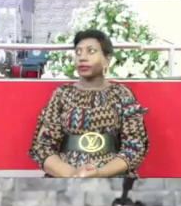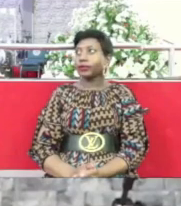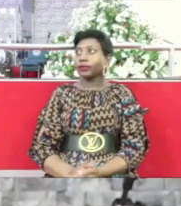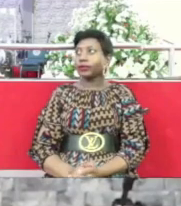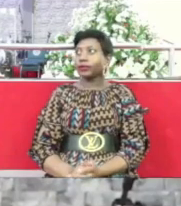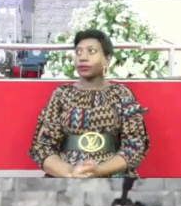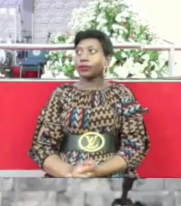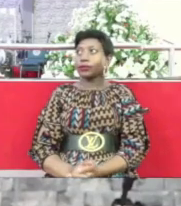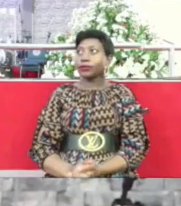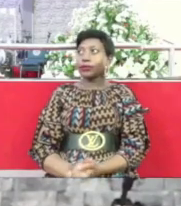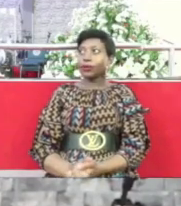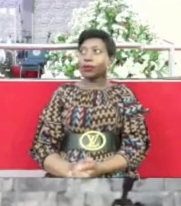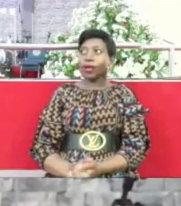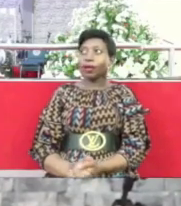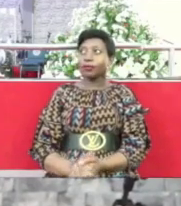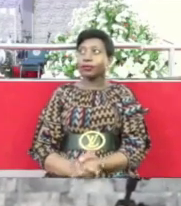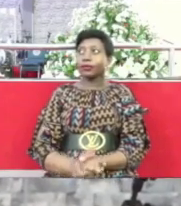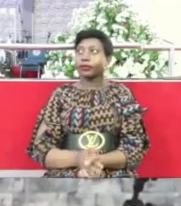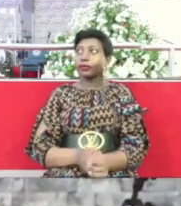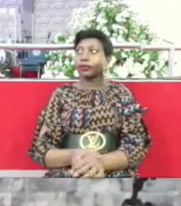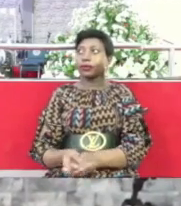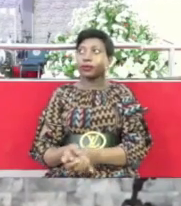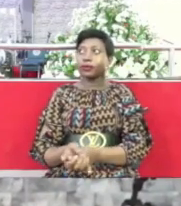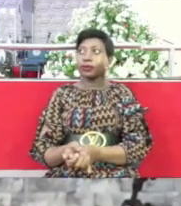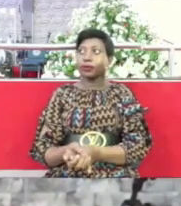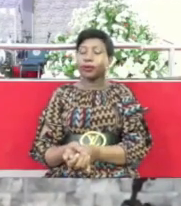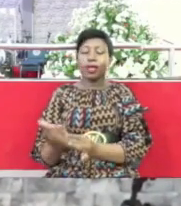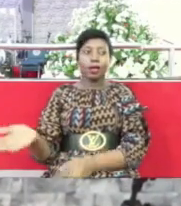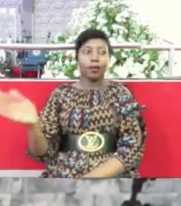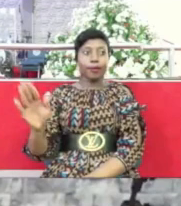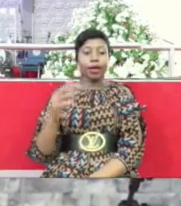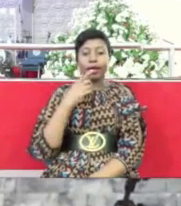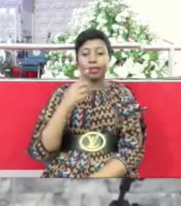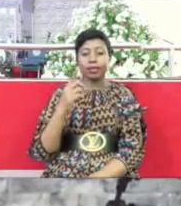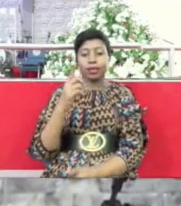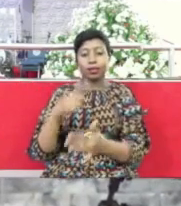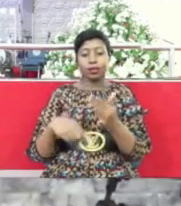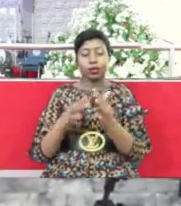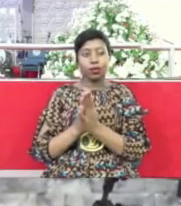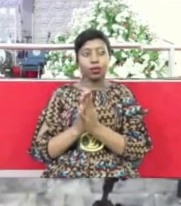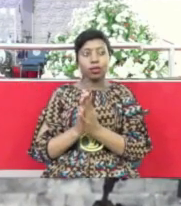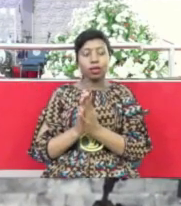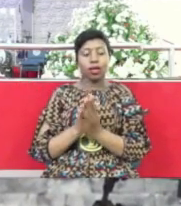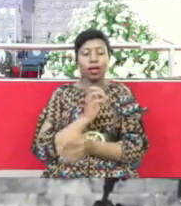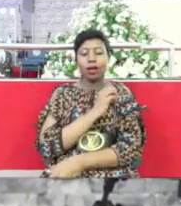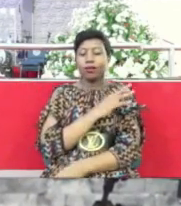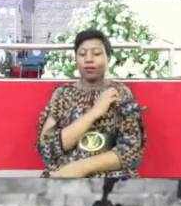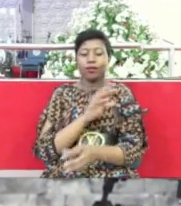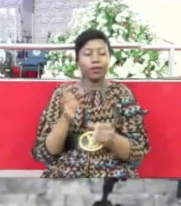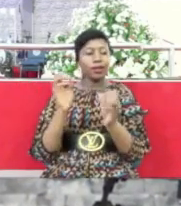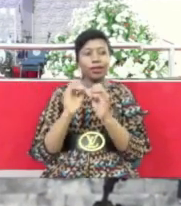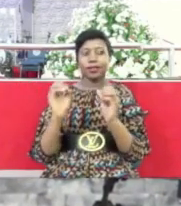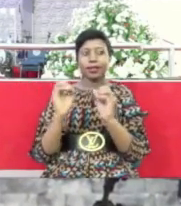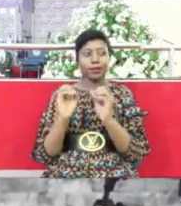not rejected you. Wewe ni mtumishi wangu nimekuchagua na sijakukataa. He comes back and says. Anakuja na anasema. Do not fear. Umsiogope. Oh,